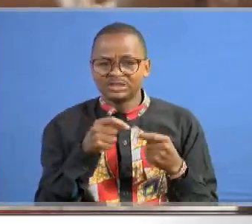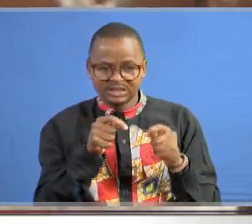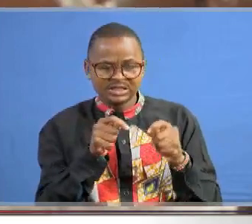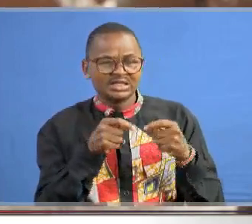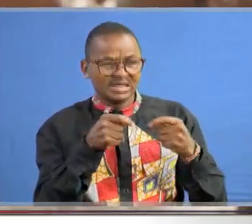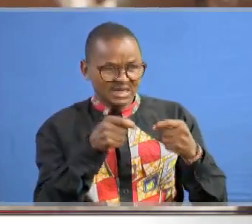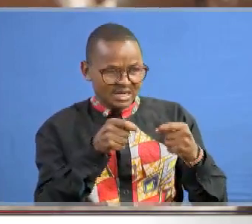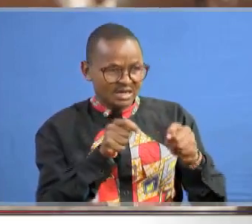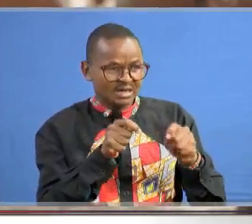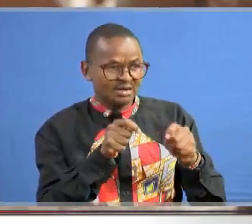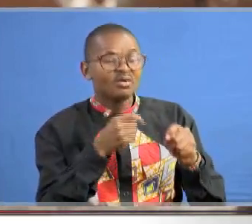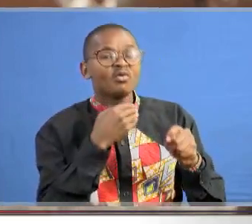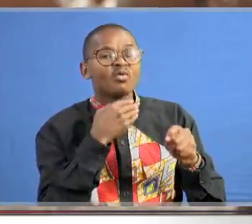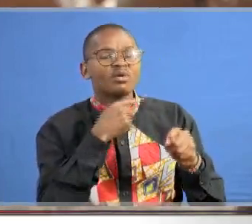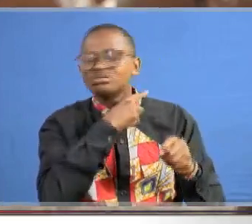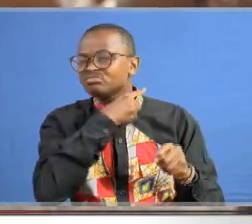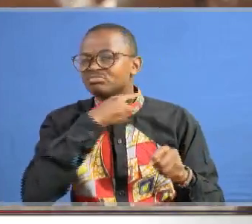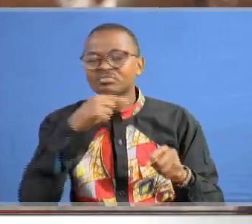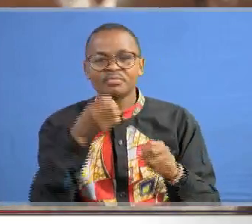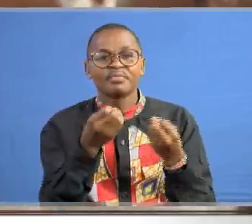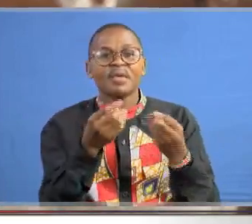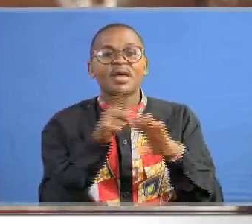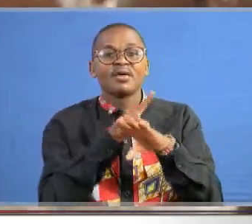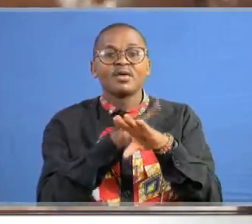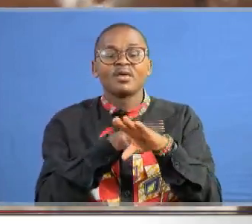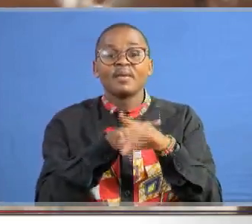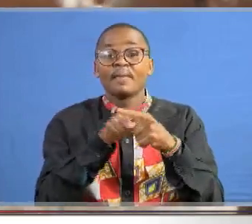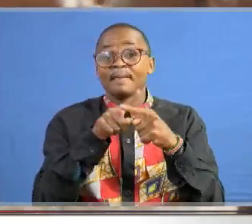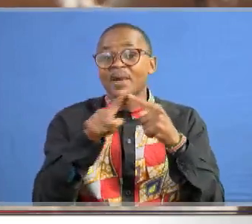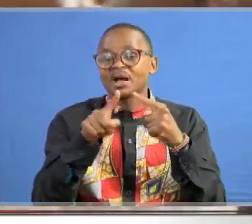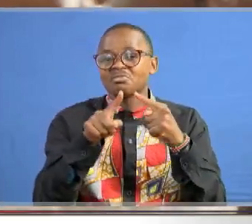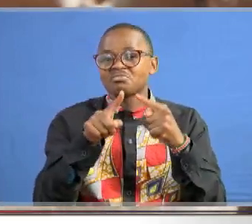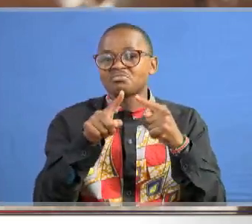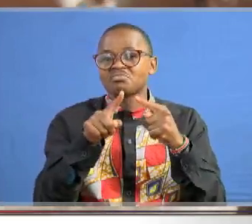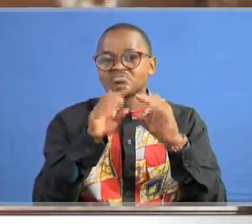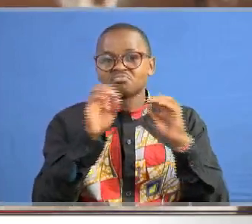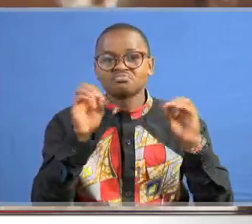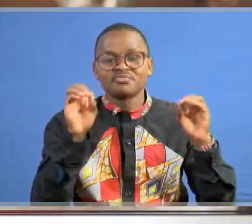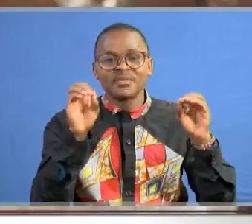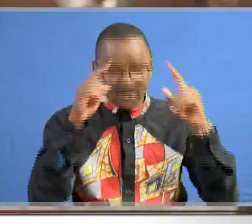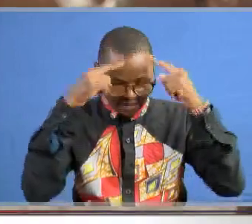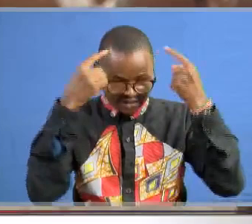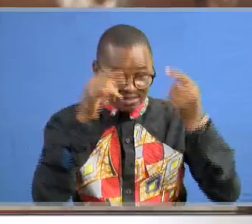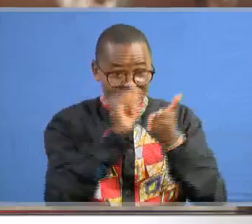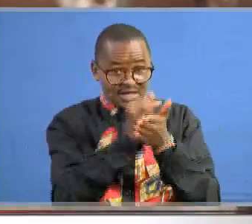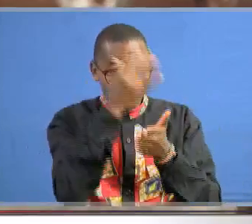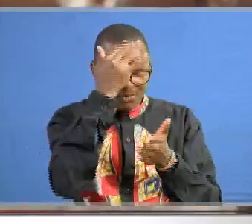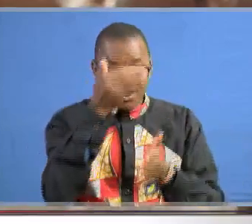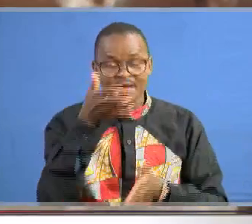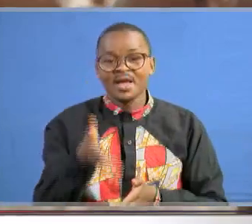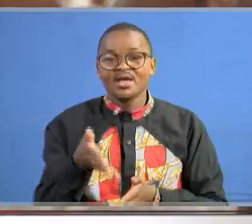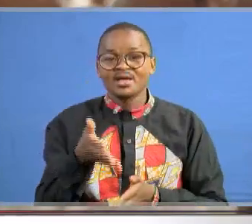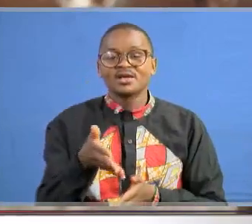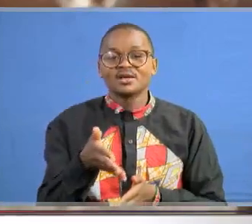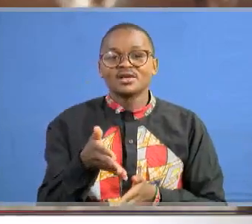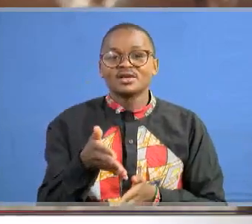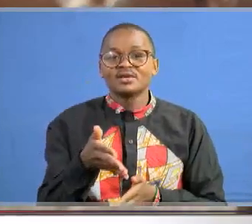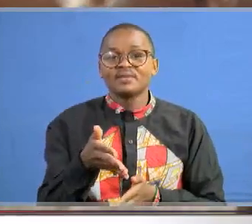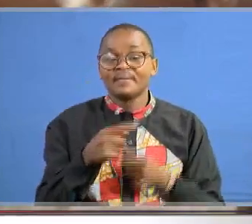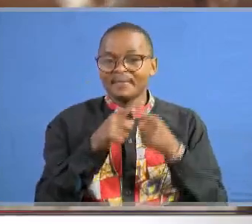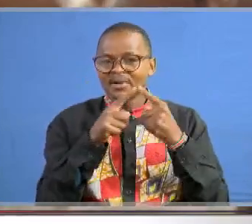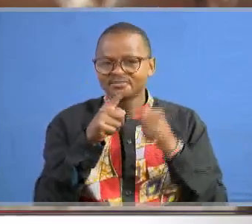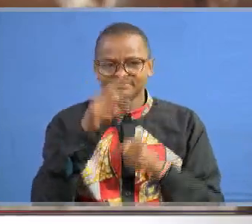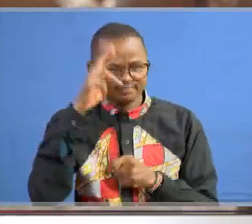tried taking my life three times. Fortunately, it didn't succeed, and that's why I'm here. Yeah, but